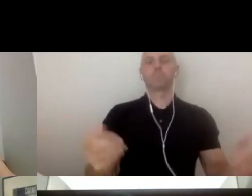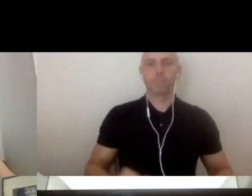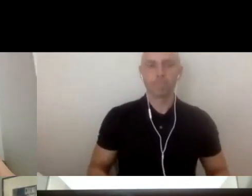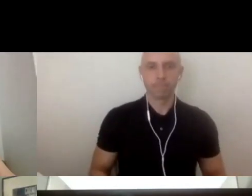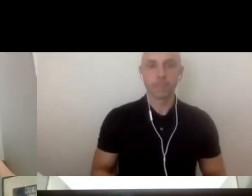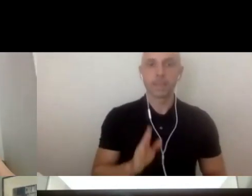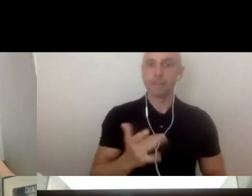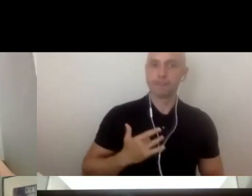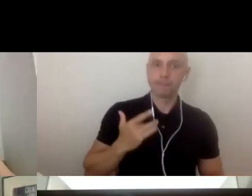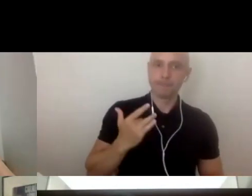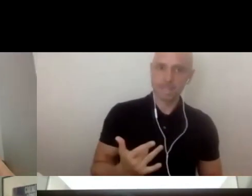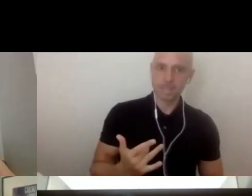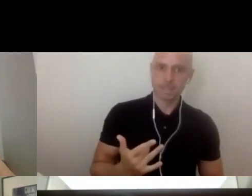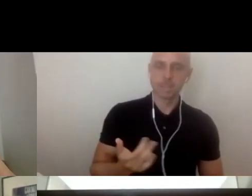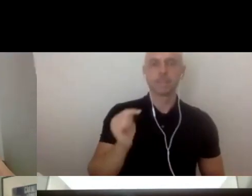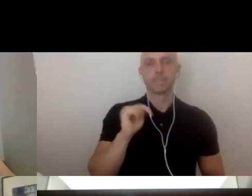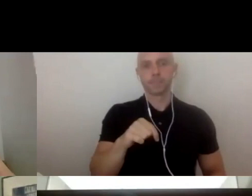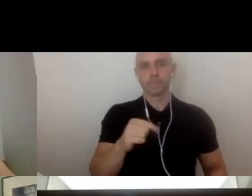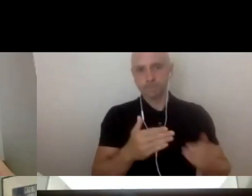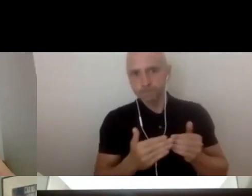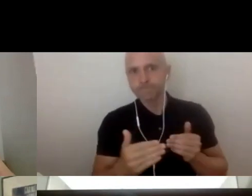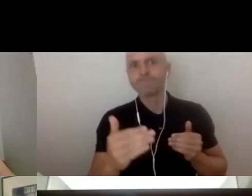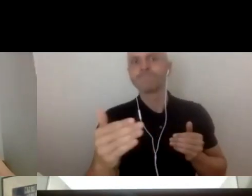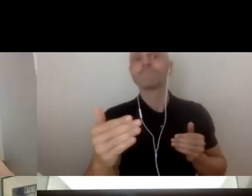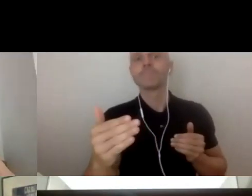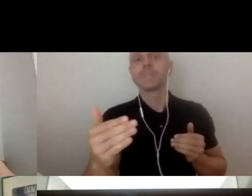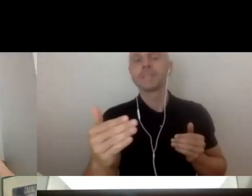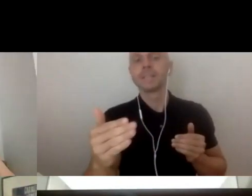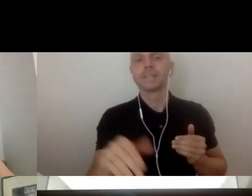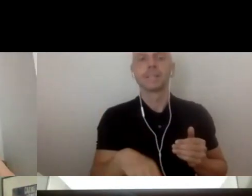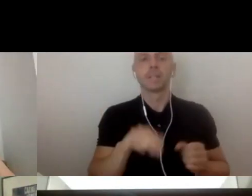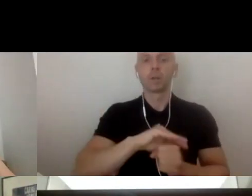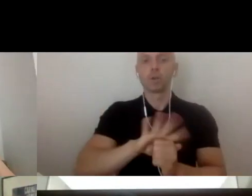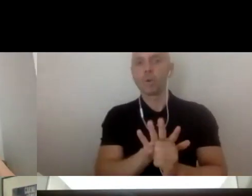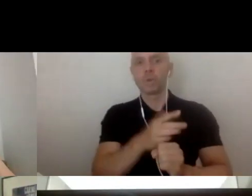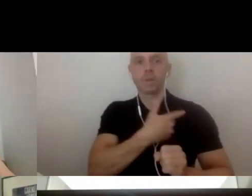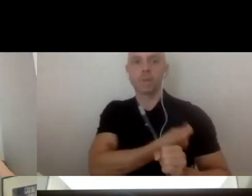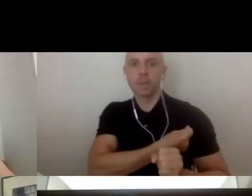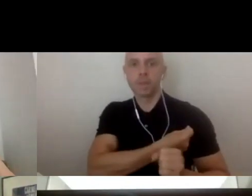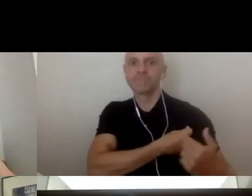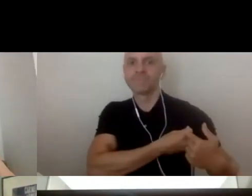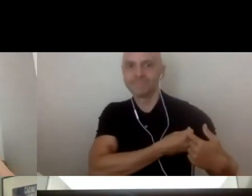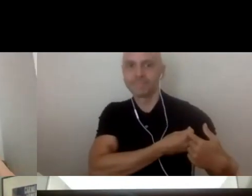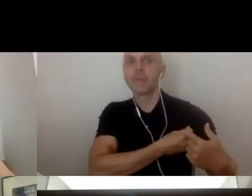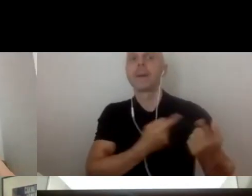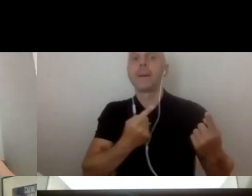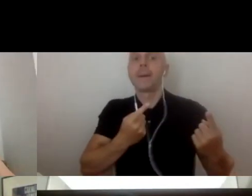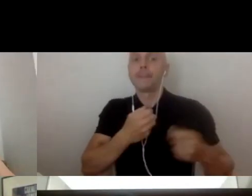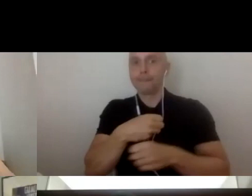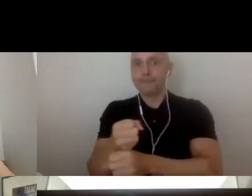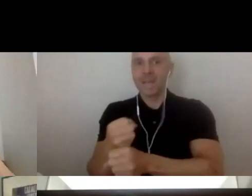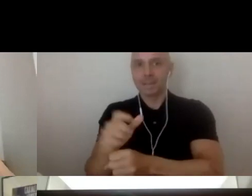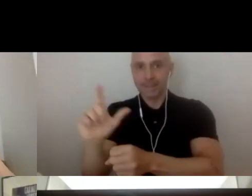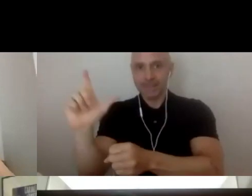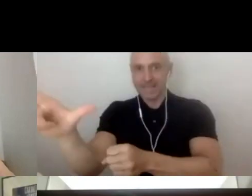of loosening and tightening restrictions until a vaccine is publicly available. And so we'll want to keep on top of